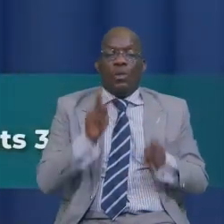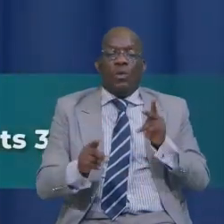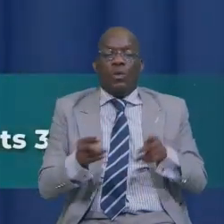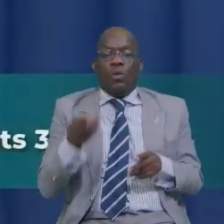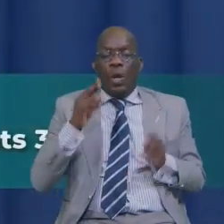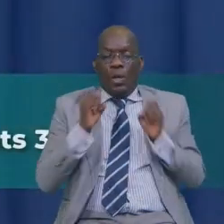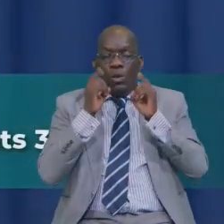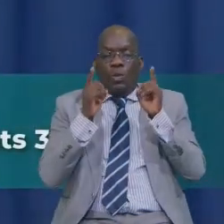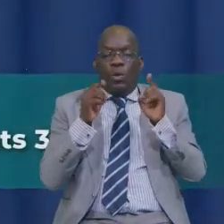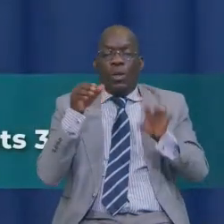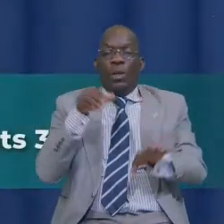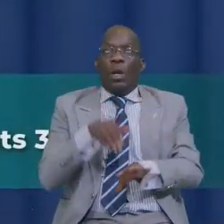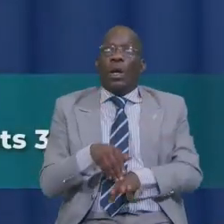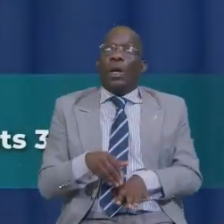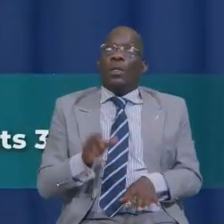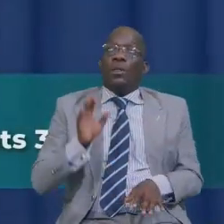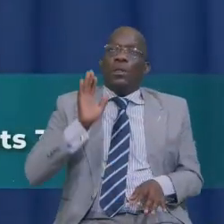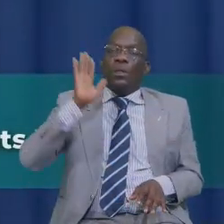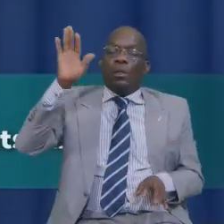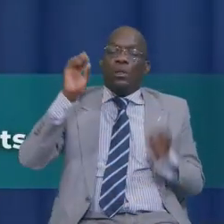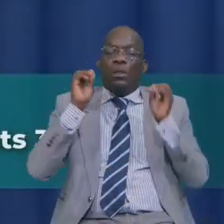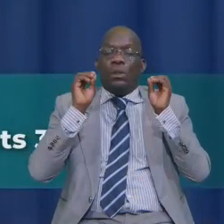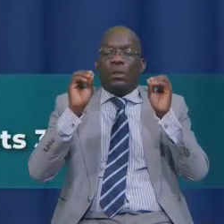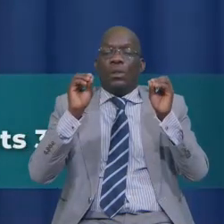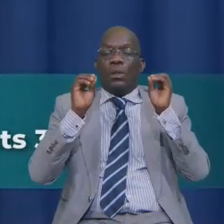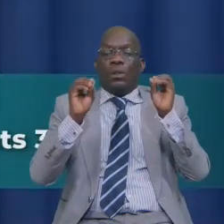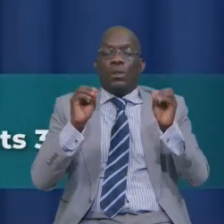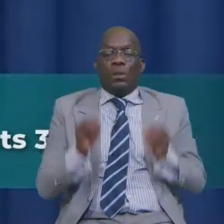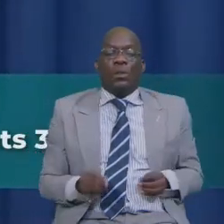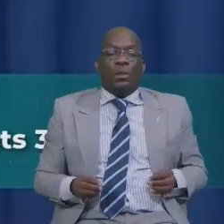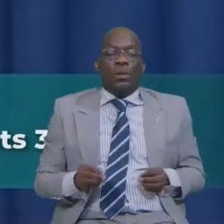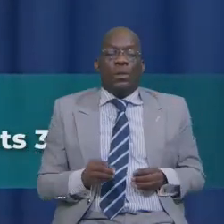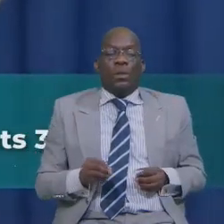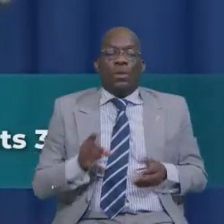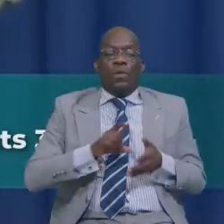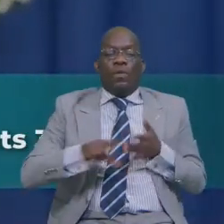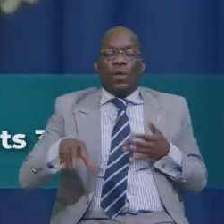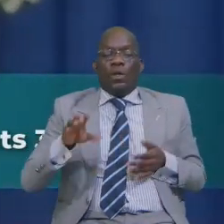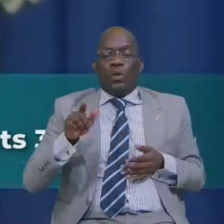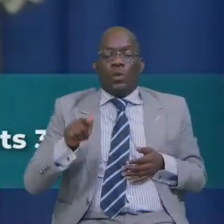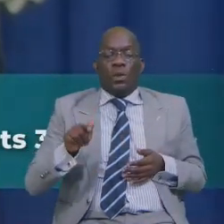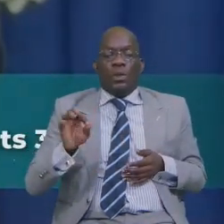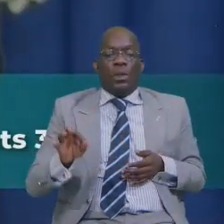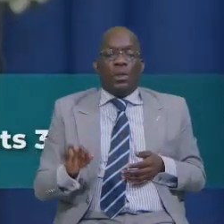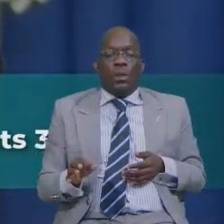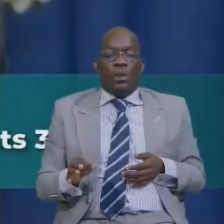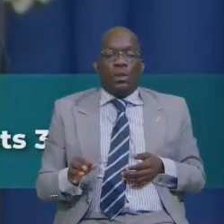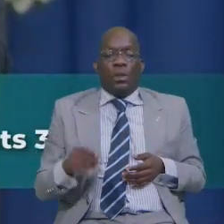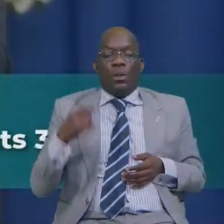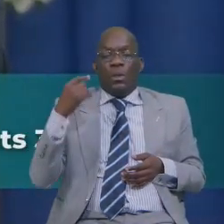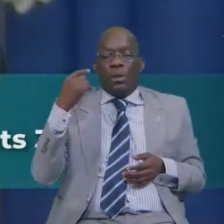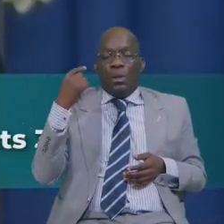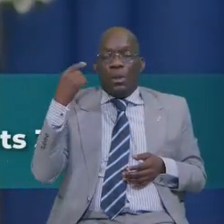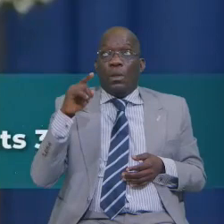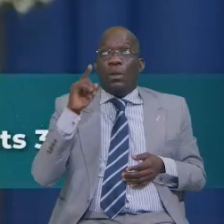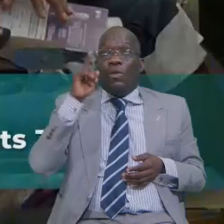astonished at his doctrine. Look at verse 29. In verse 29, for